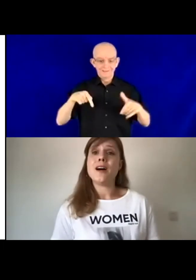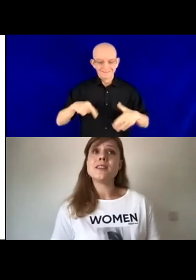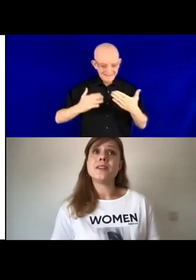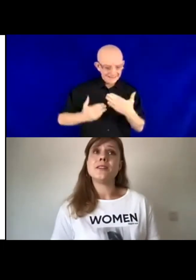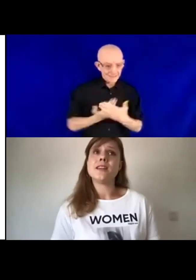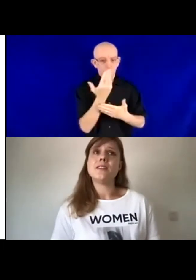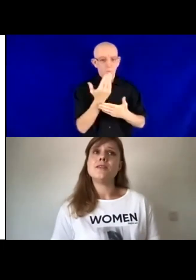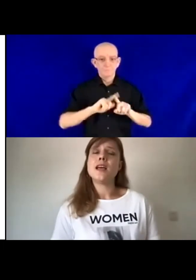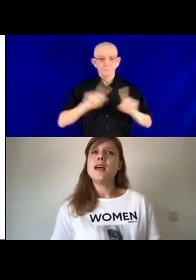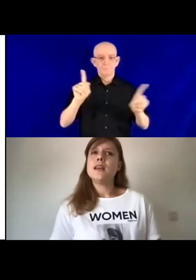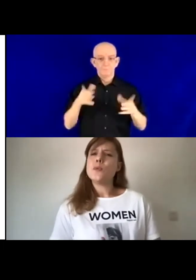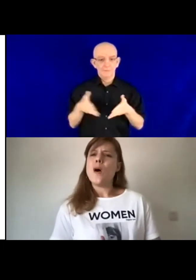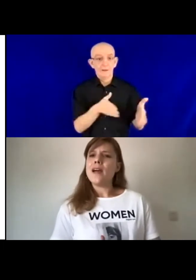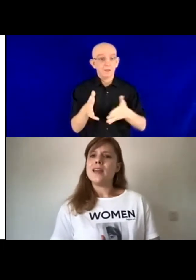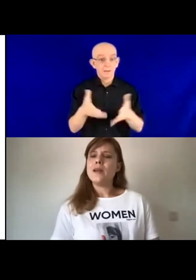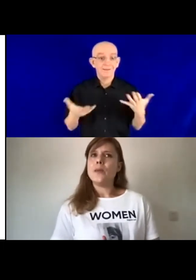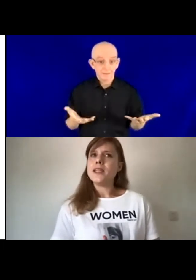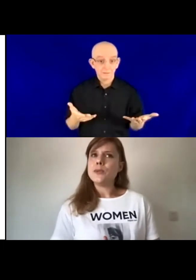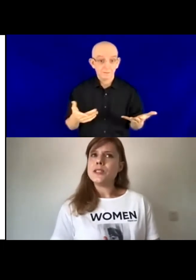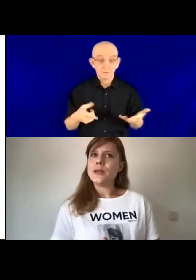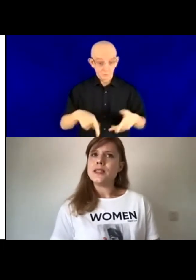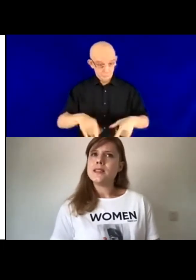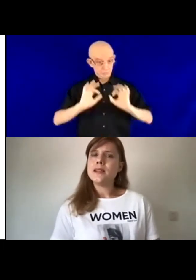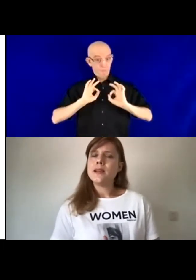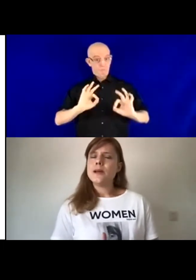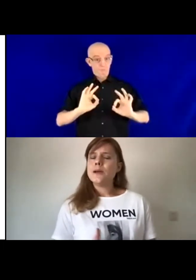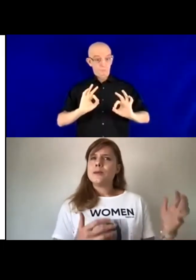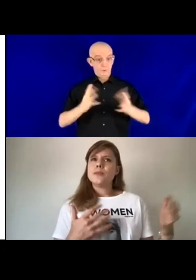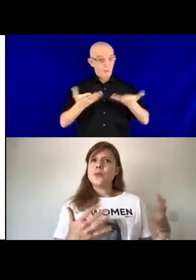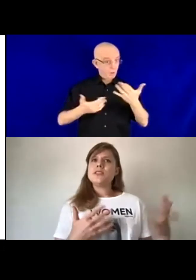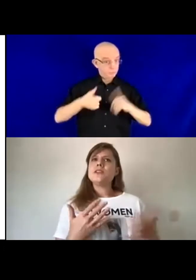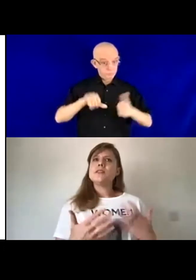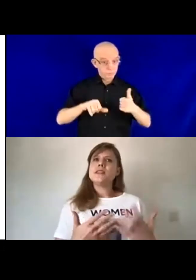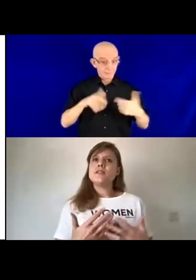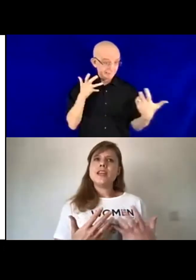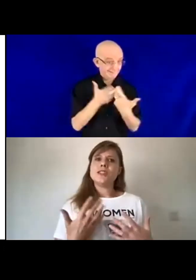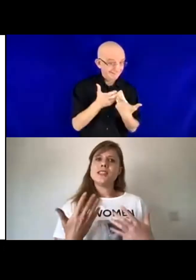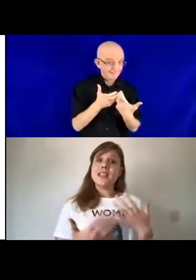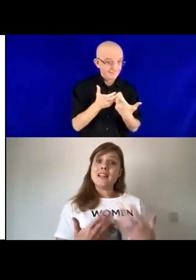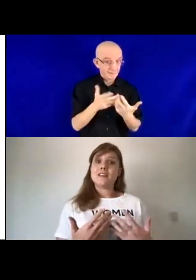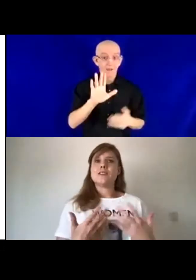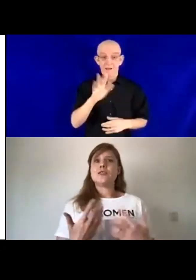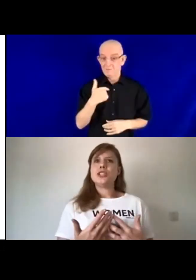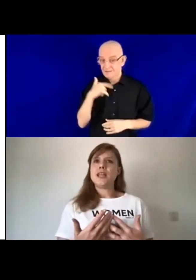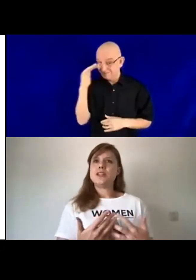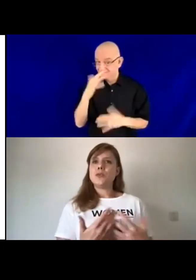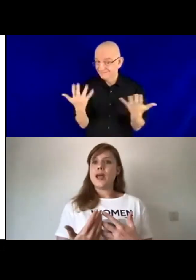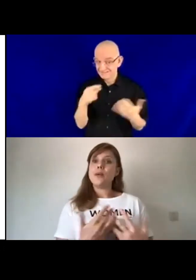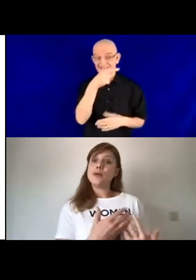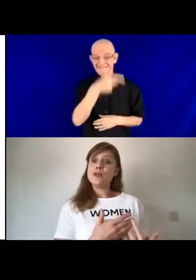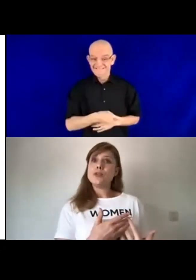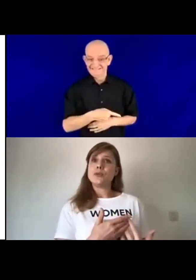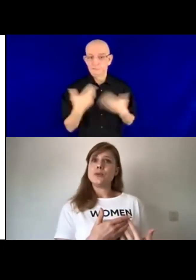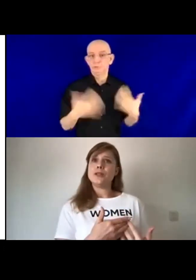should be asking ourselves is why? Why did we do it? Which considerations led us to change the way we